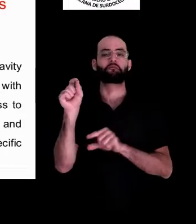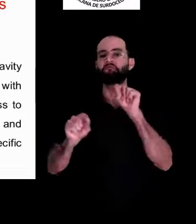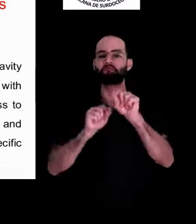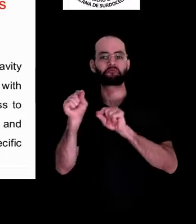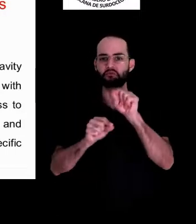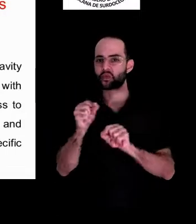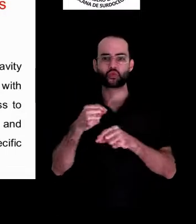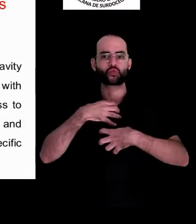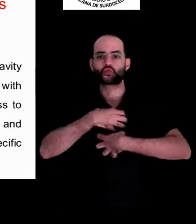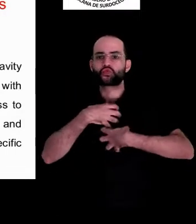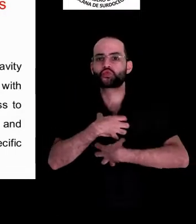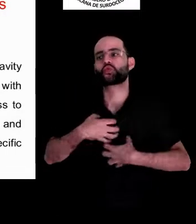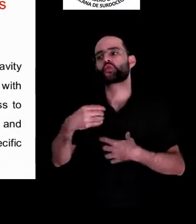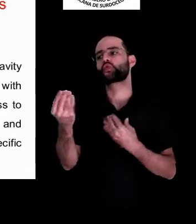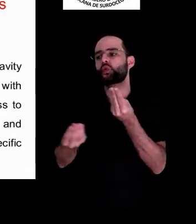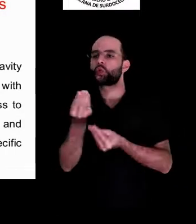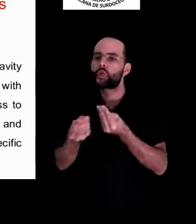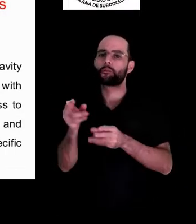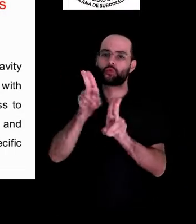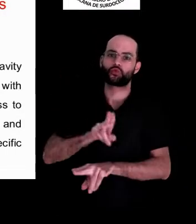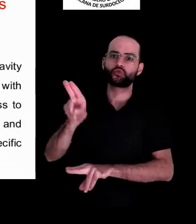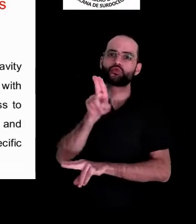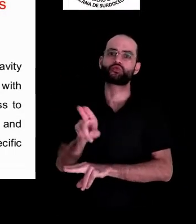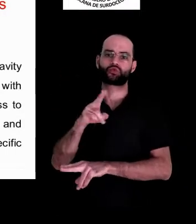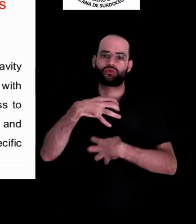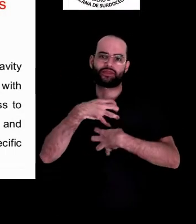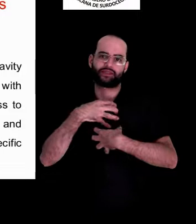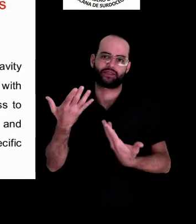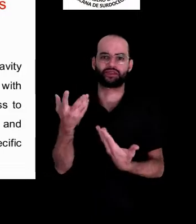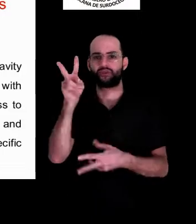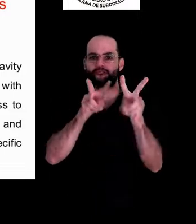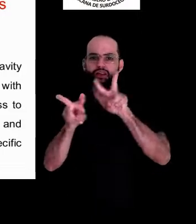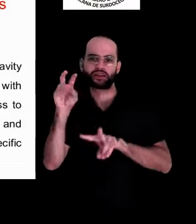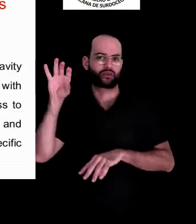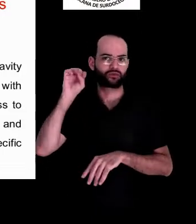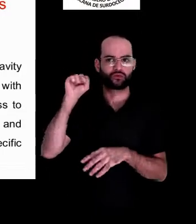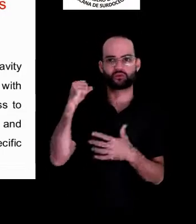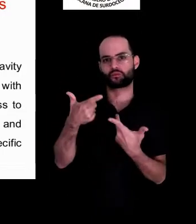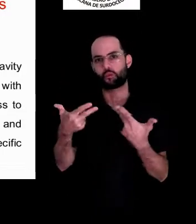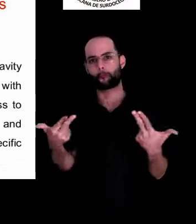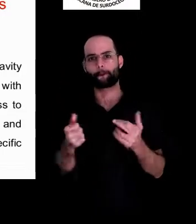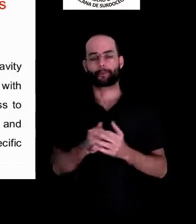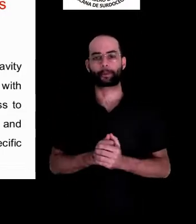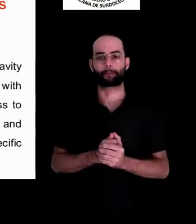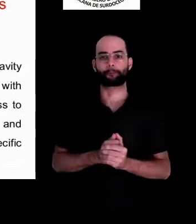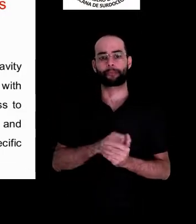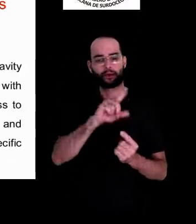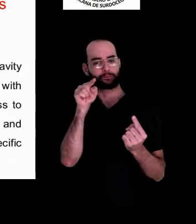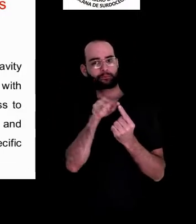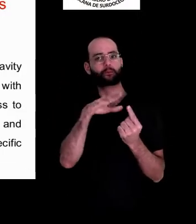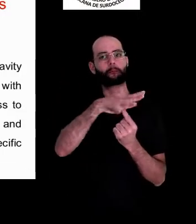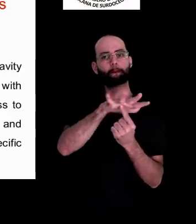English. Next to it in red centered ink is Nordic definition of